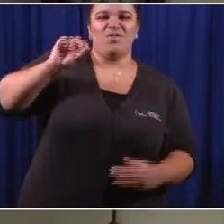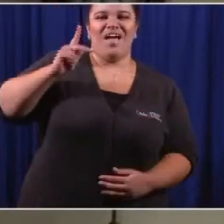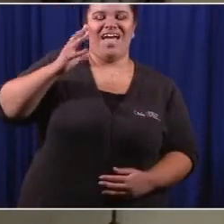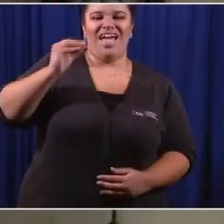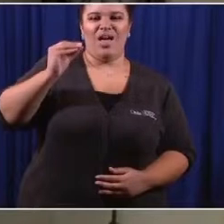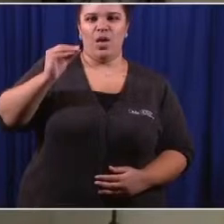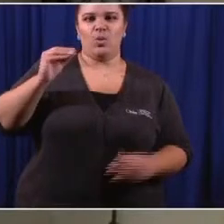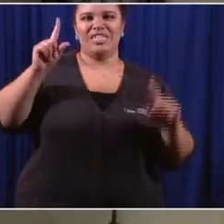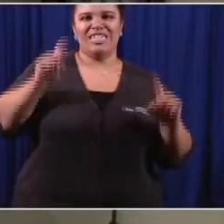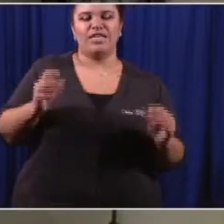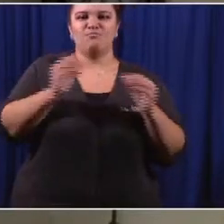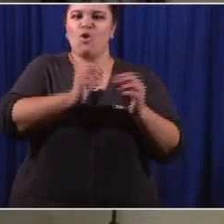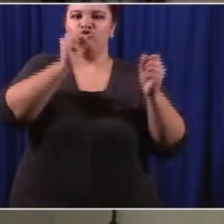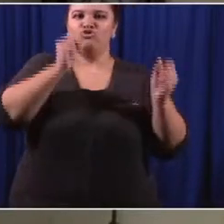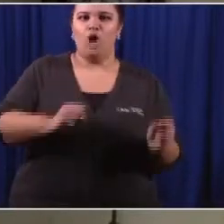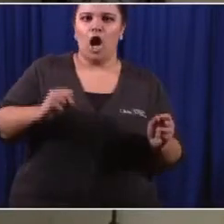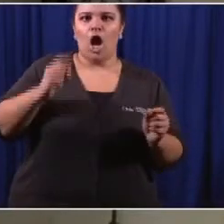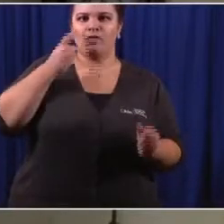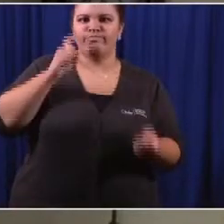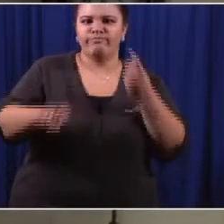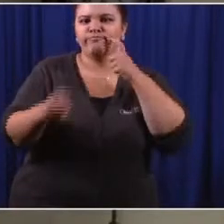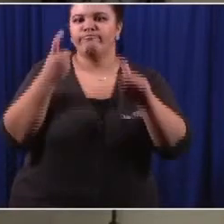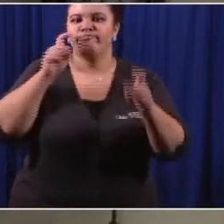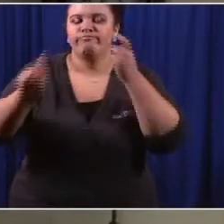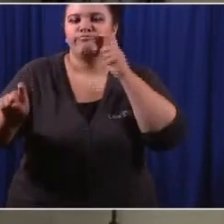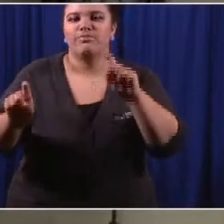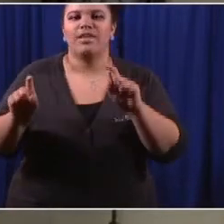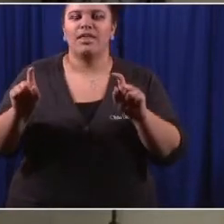we're seeing a lot of people who are asymptomatic?